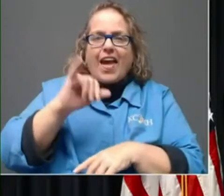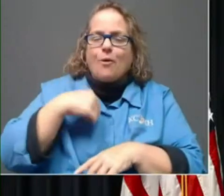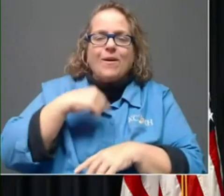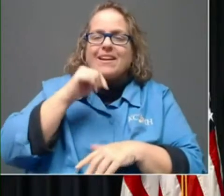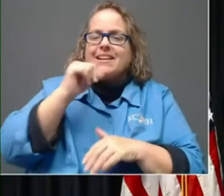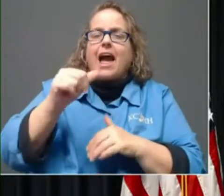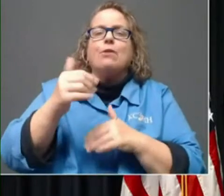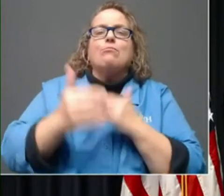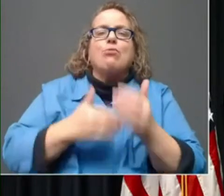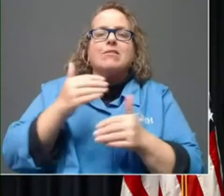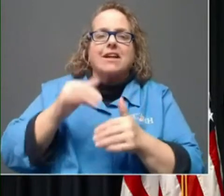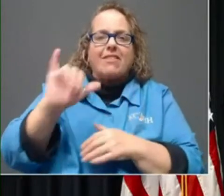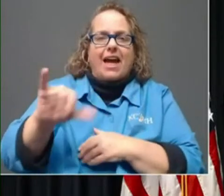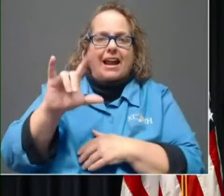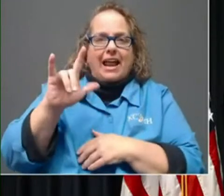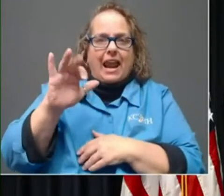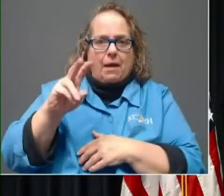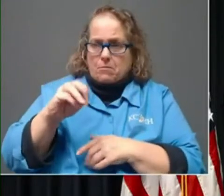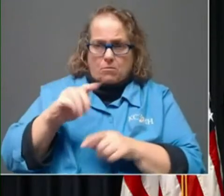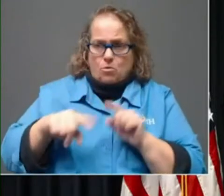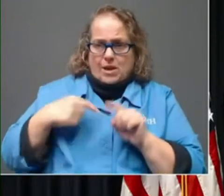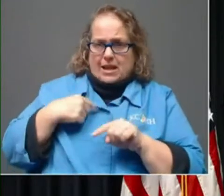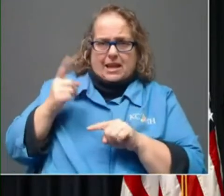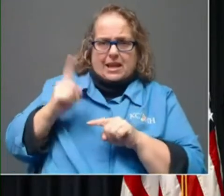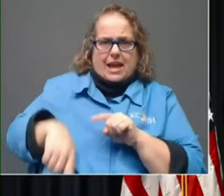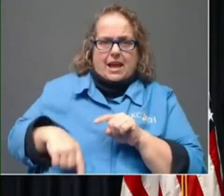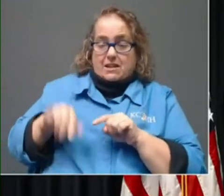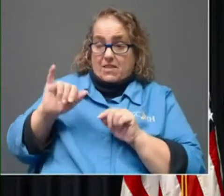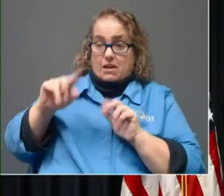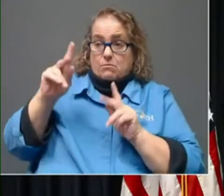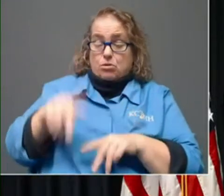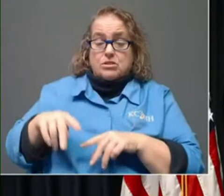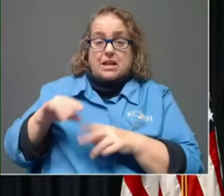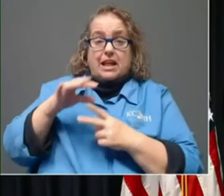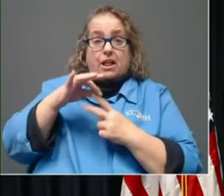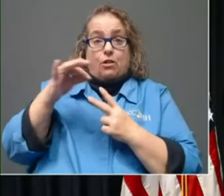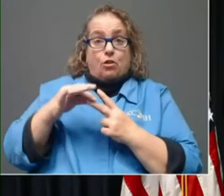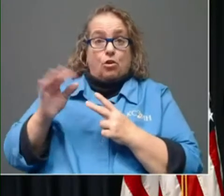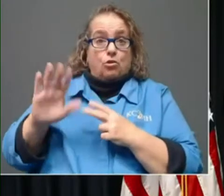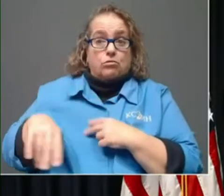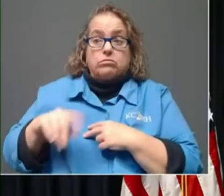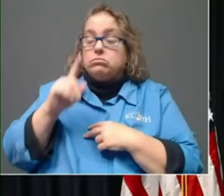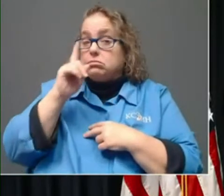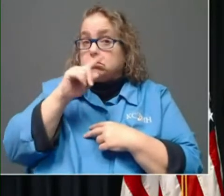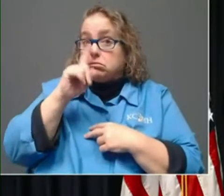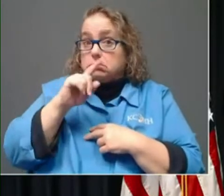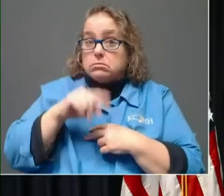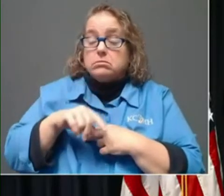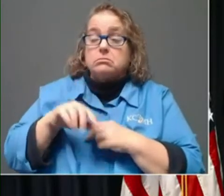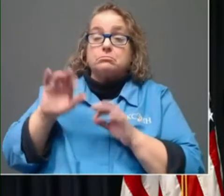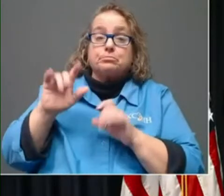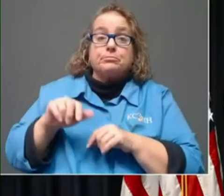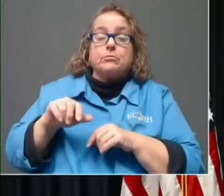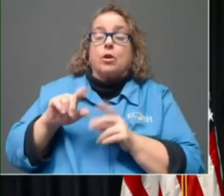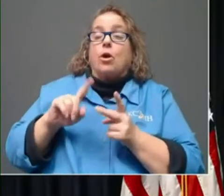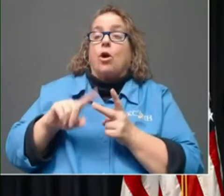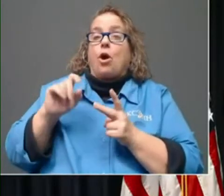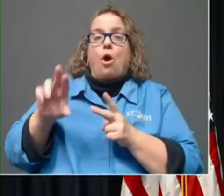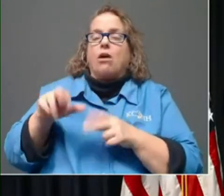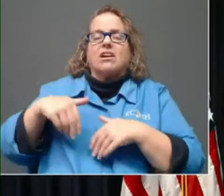it, potentially because the person either abandoned their claim. It could be a duplicate where the person has